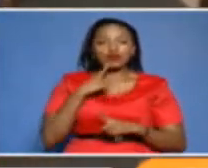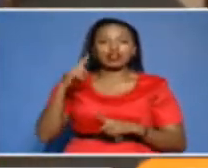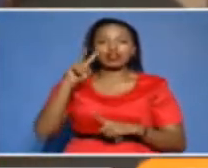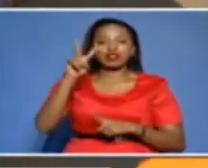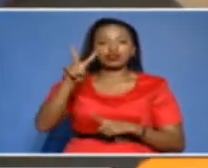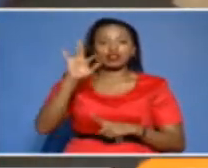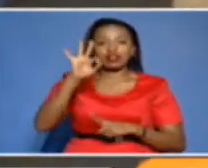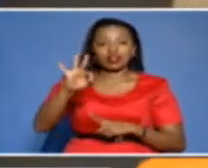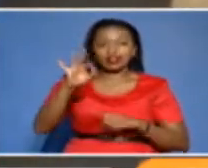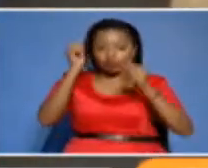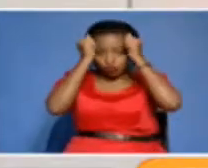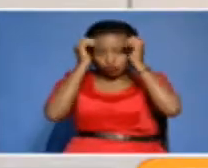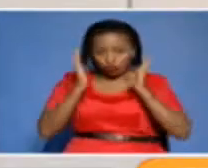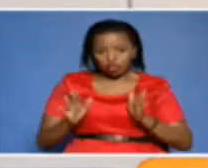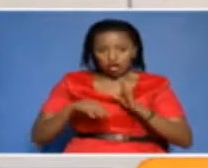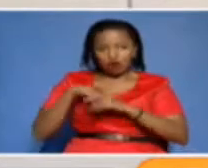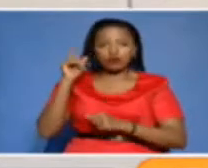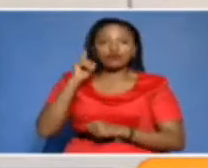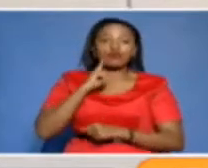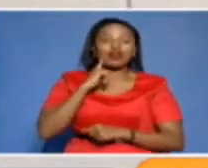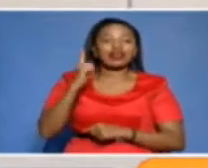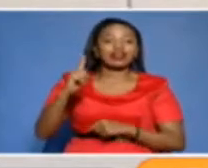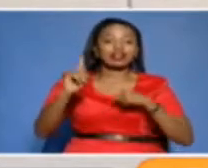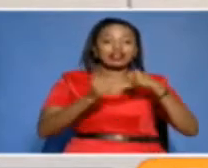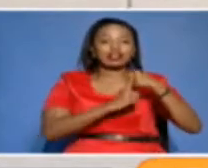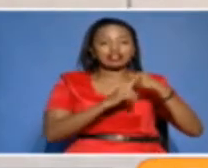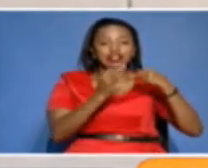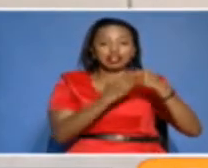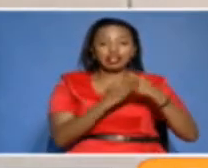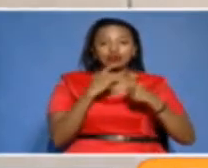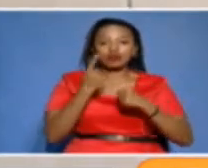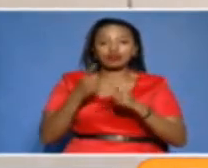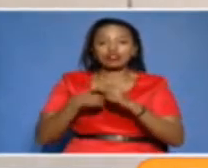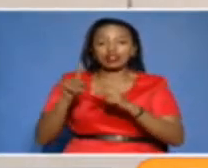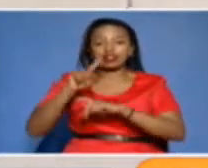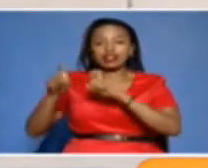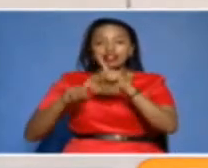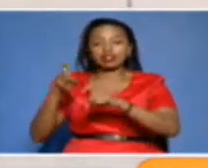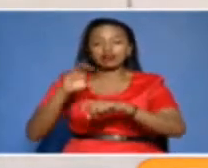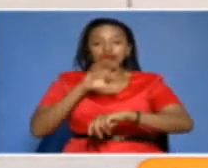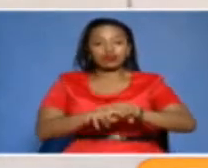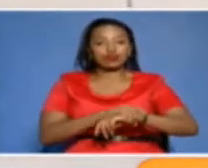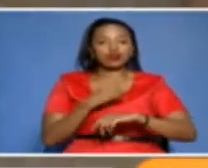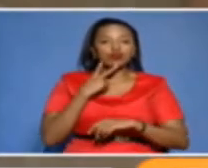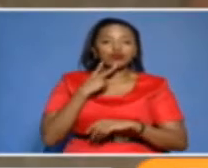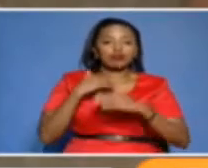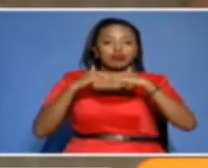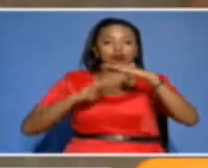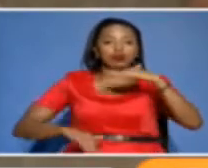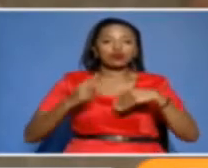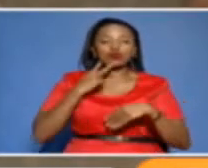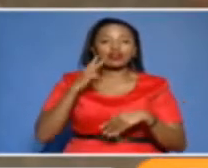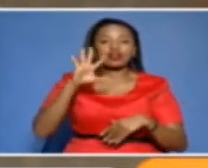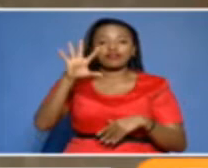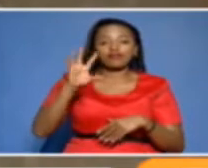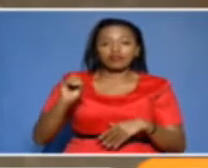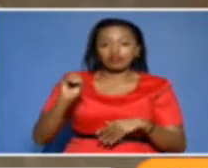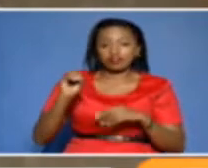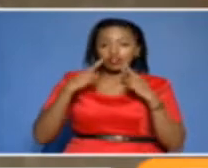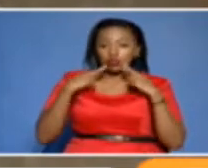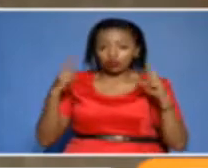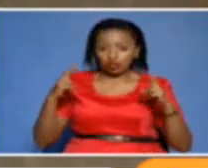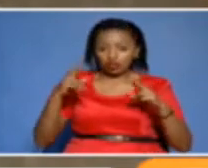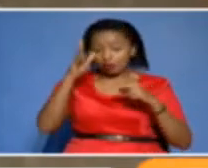A total of 123 candidates out of 168 who sat the exam scoring less than 250